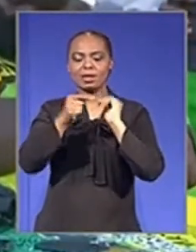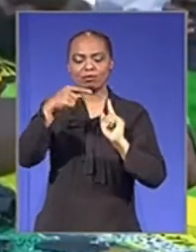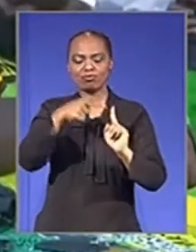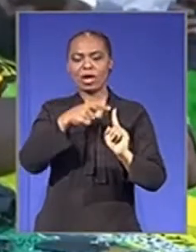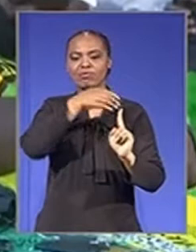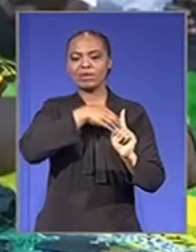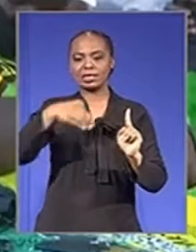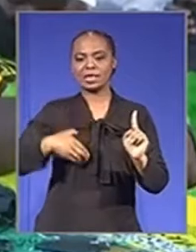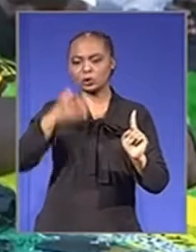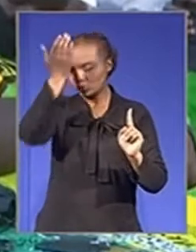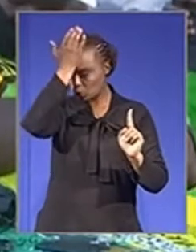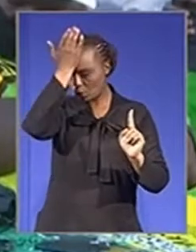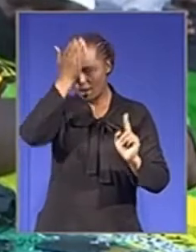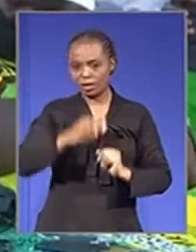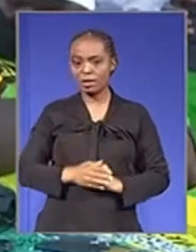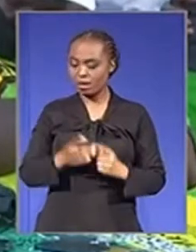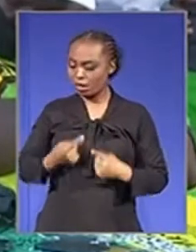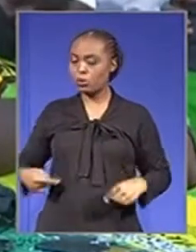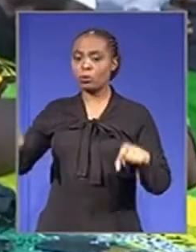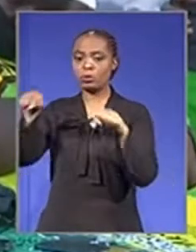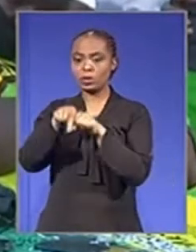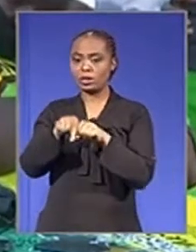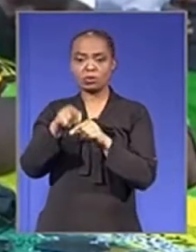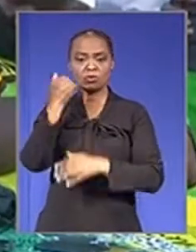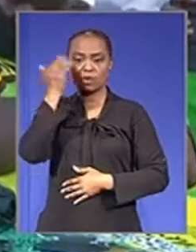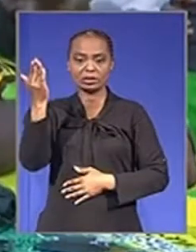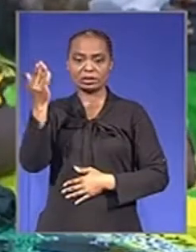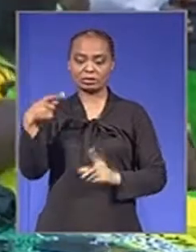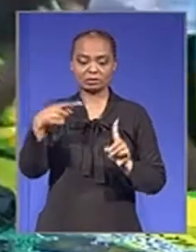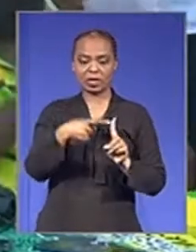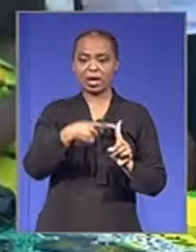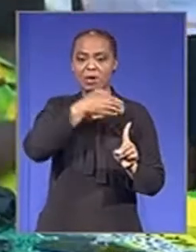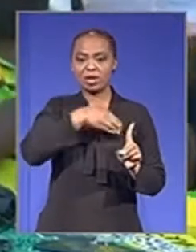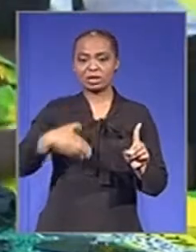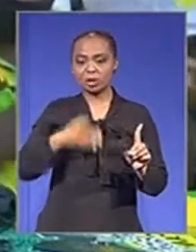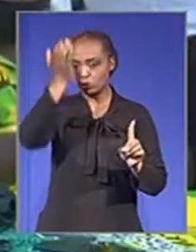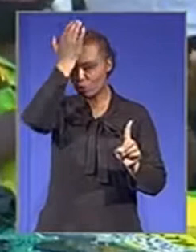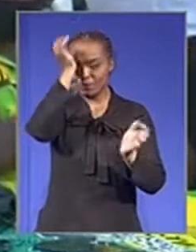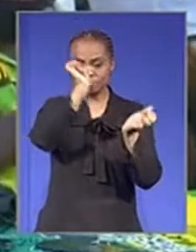We do not want President Zuma to go to jail.